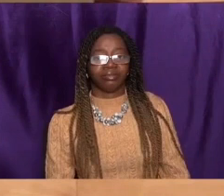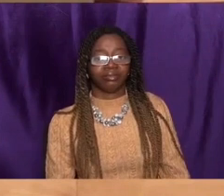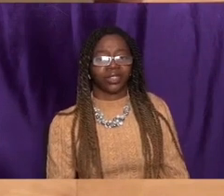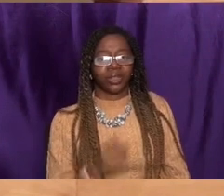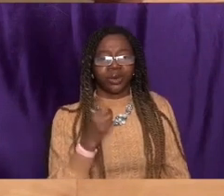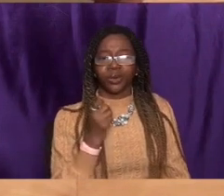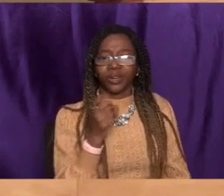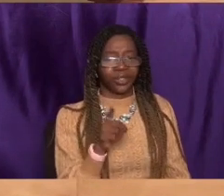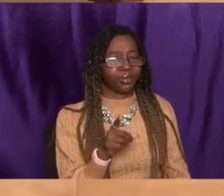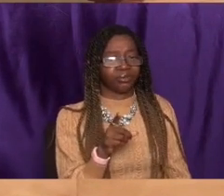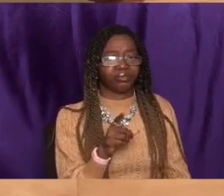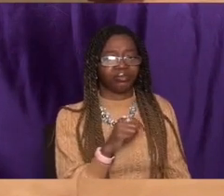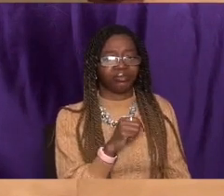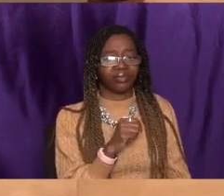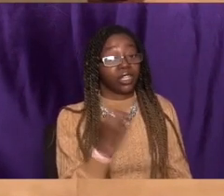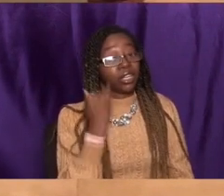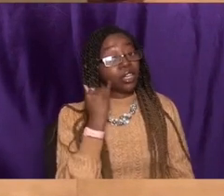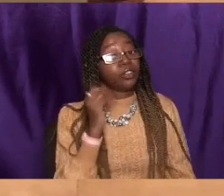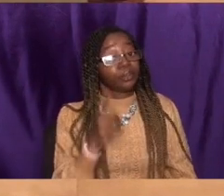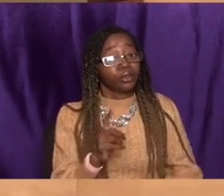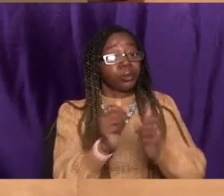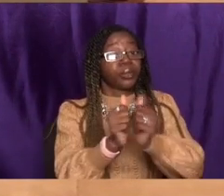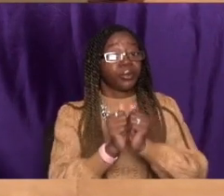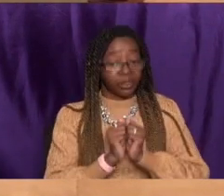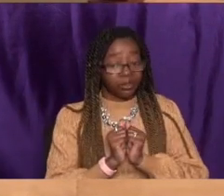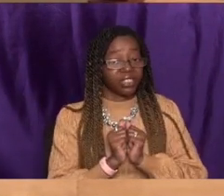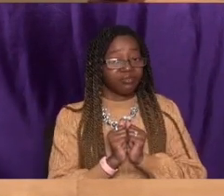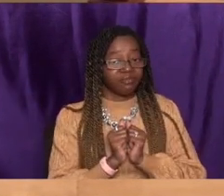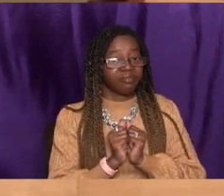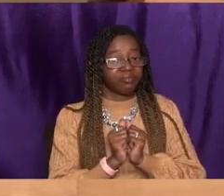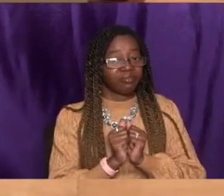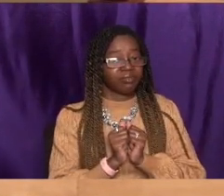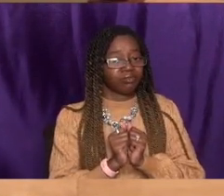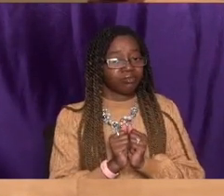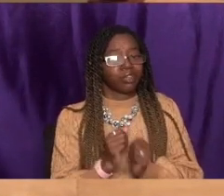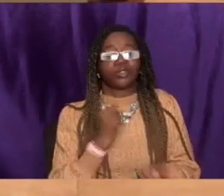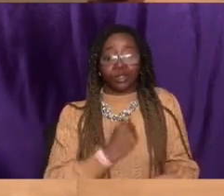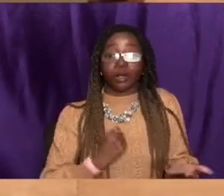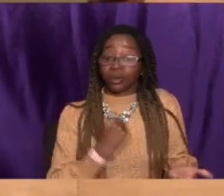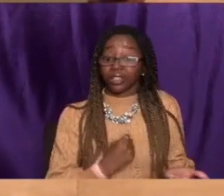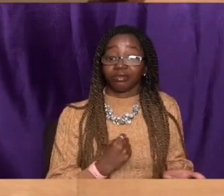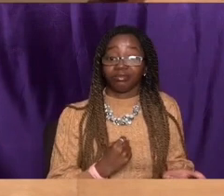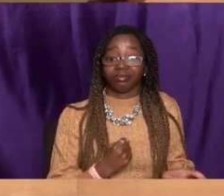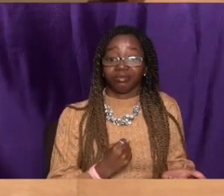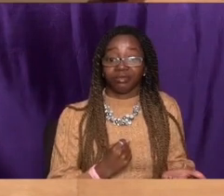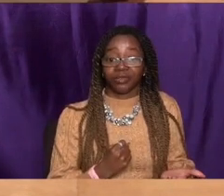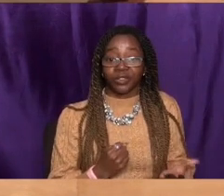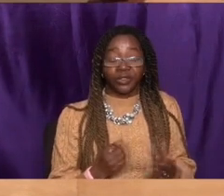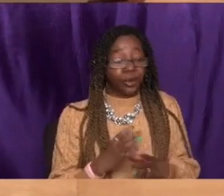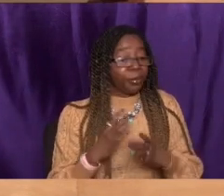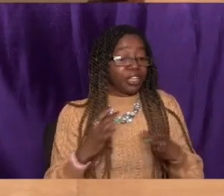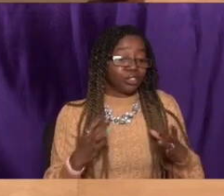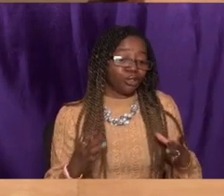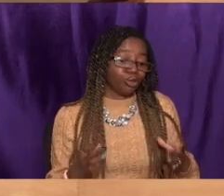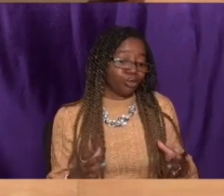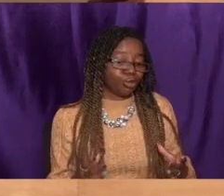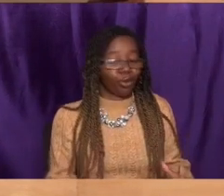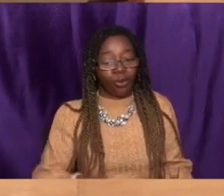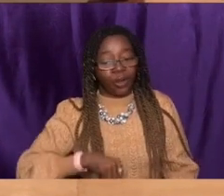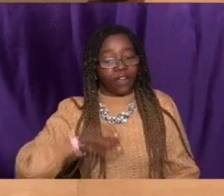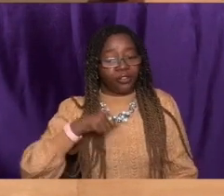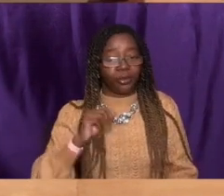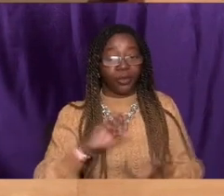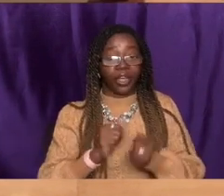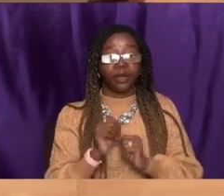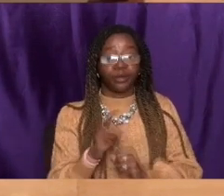Who are you? If you're going to be with me, excuse me for being somewhat doubtful, but how